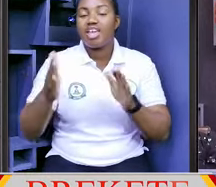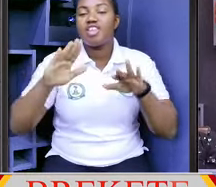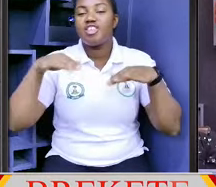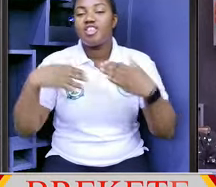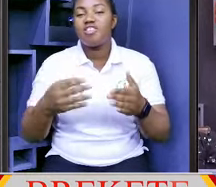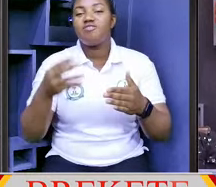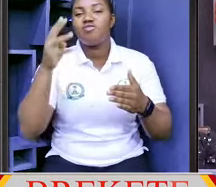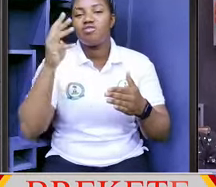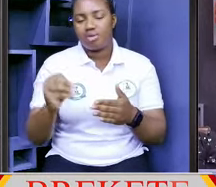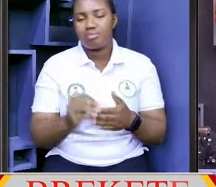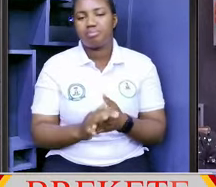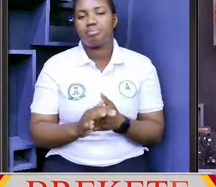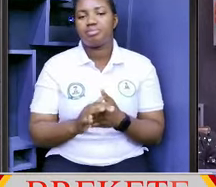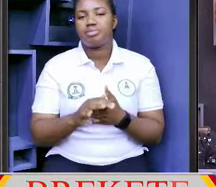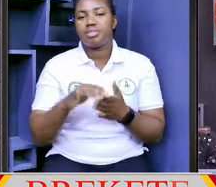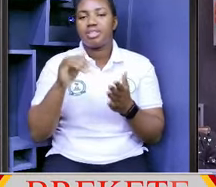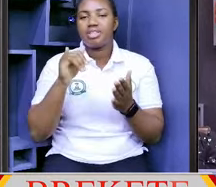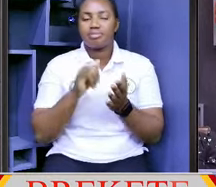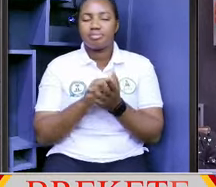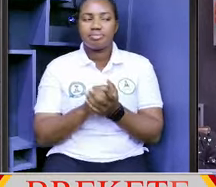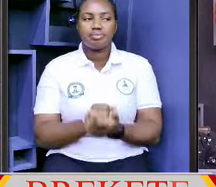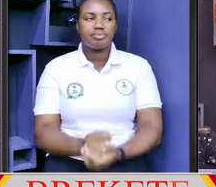them, and they get them.